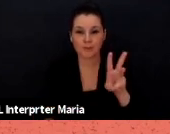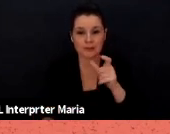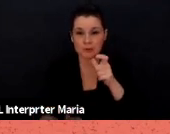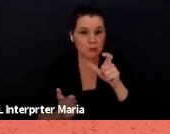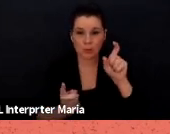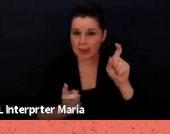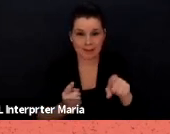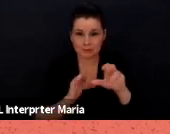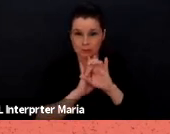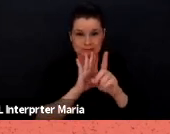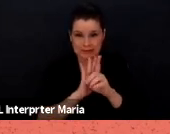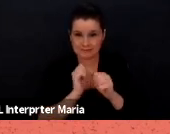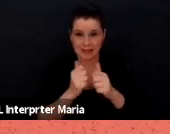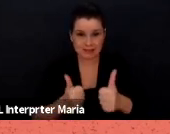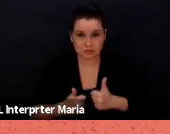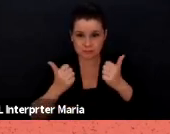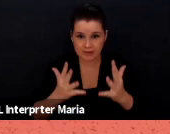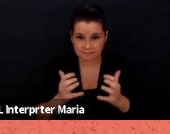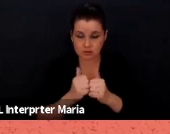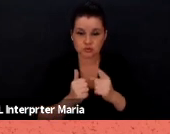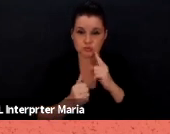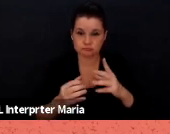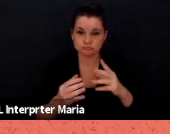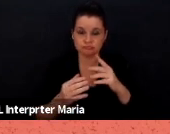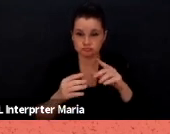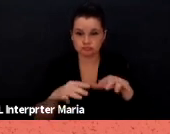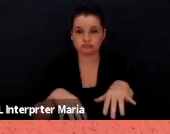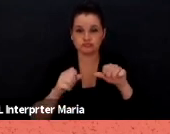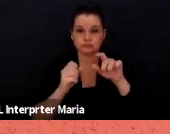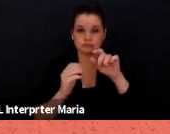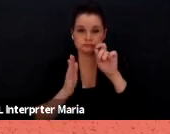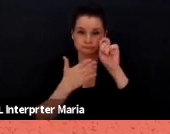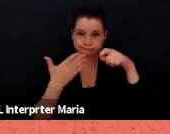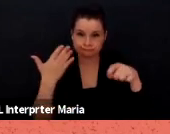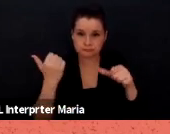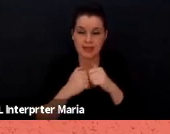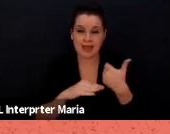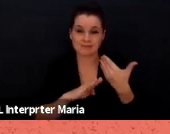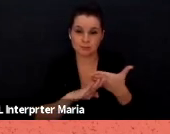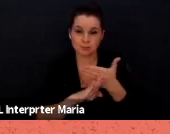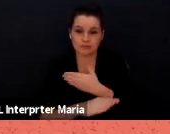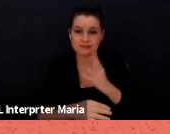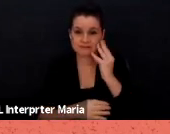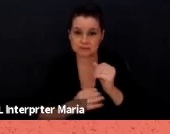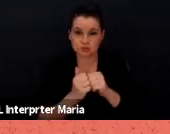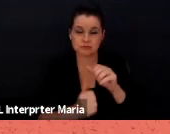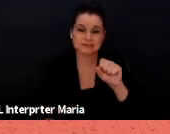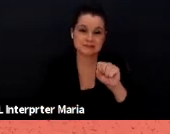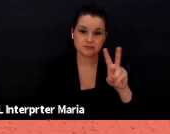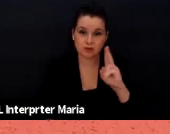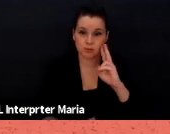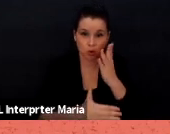to identify as a survivor in order to take it, just having previous experiences with sexual violence or